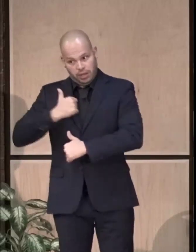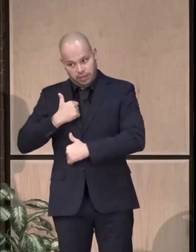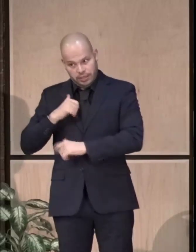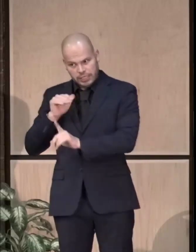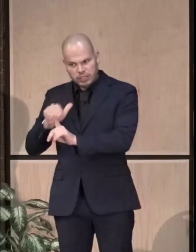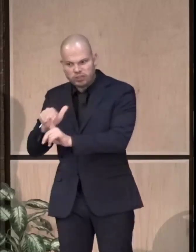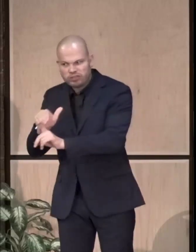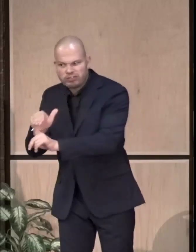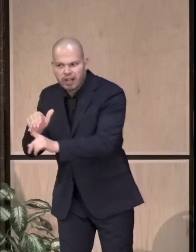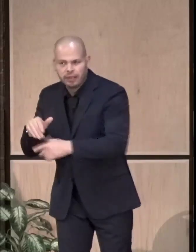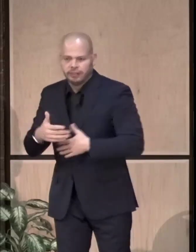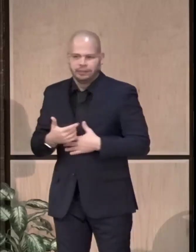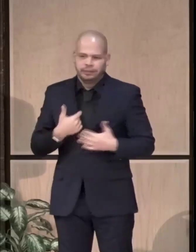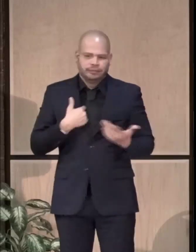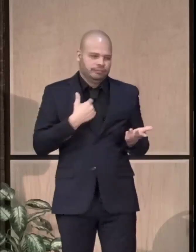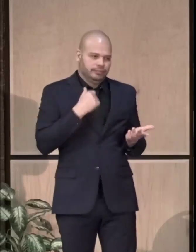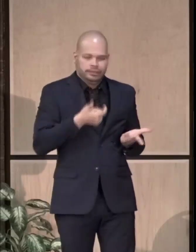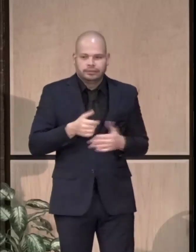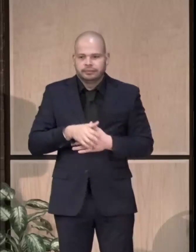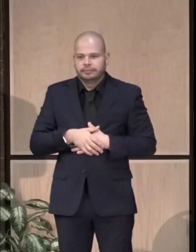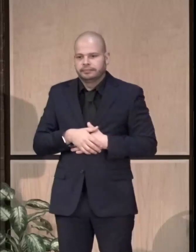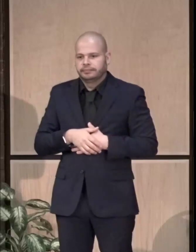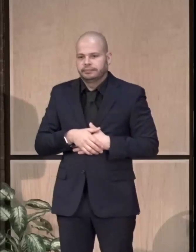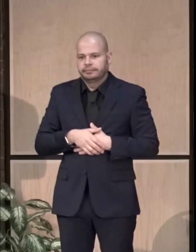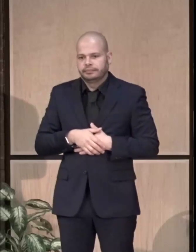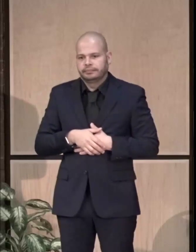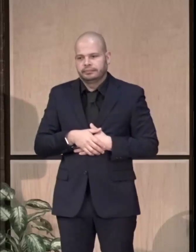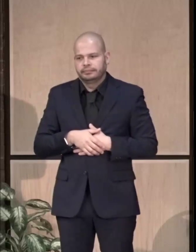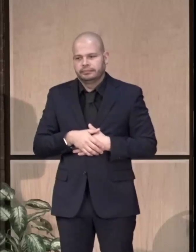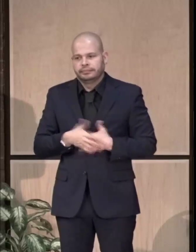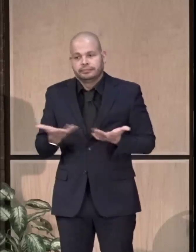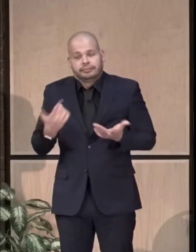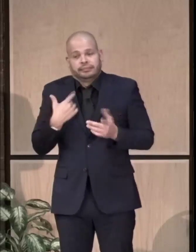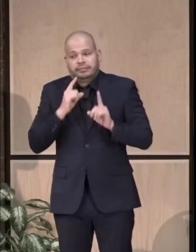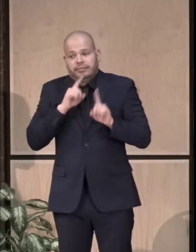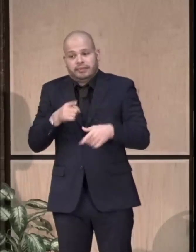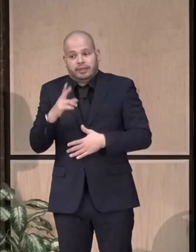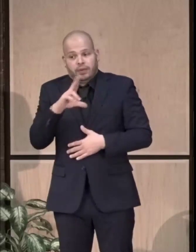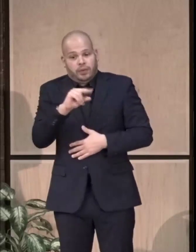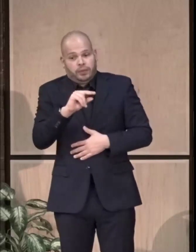the idea is that they would, you know, to answer your question, no, I did not have.